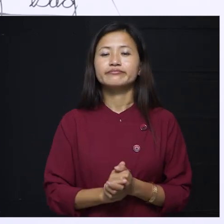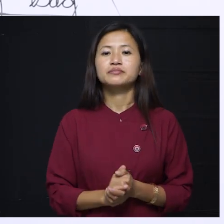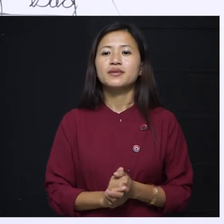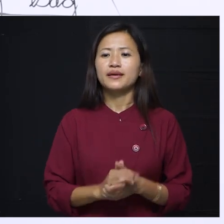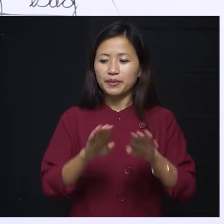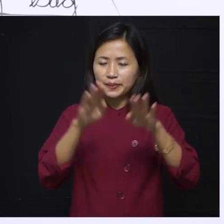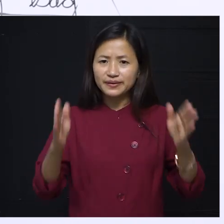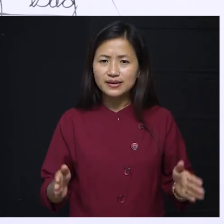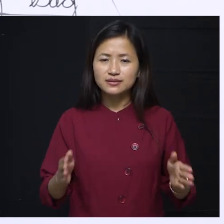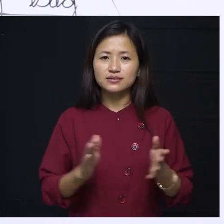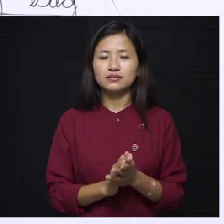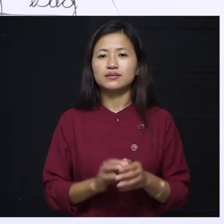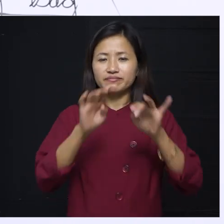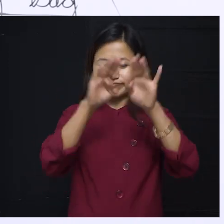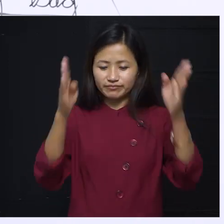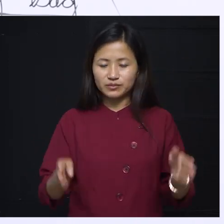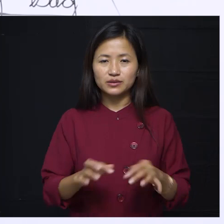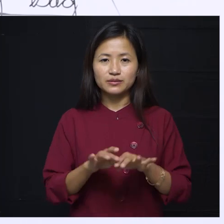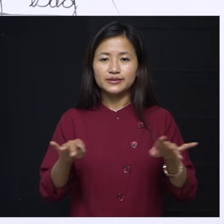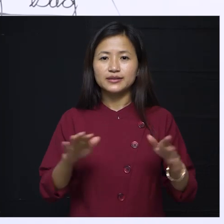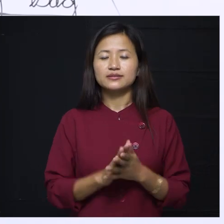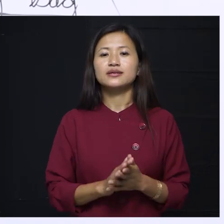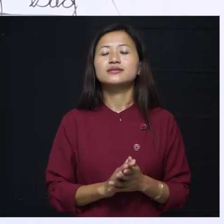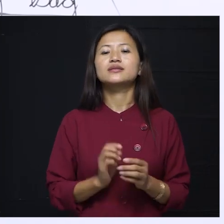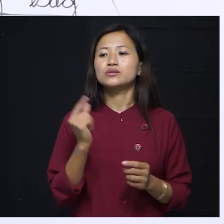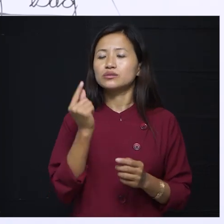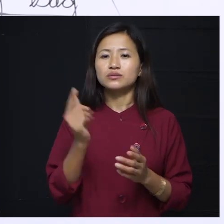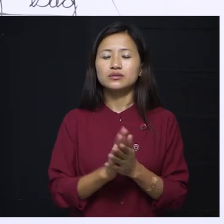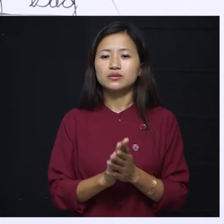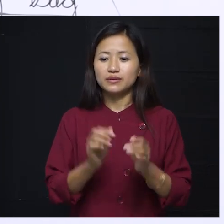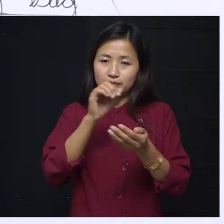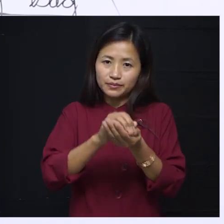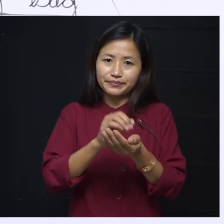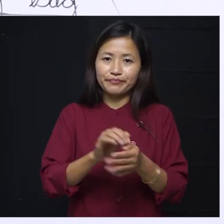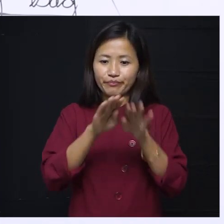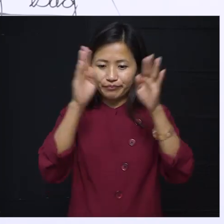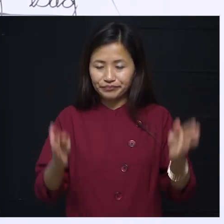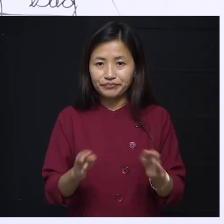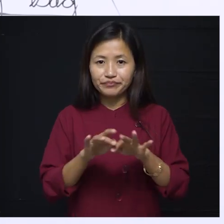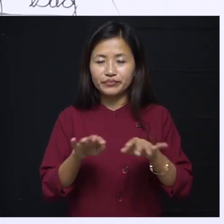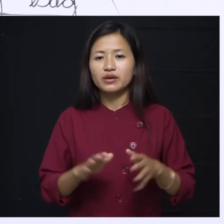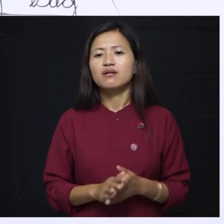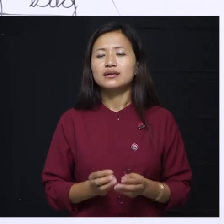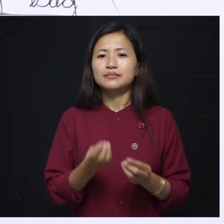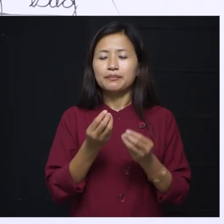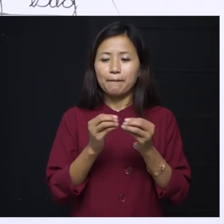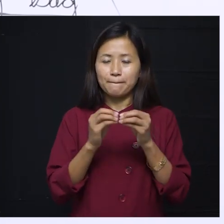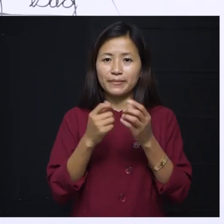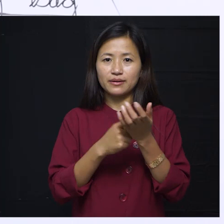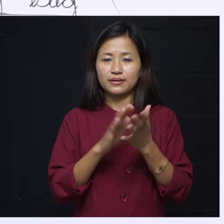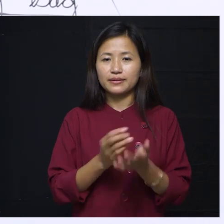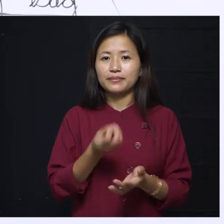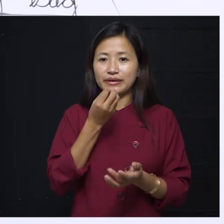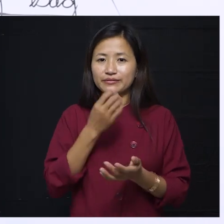a desk or computer desk. So that is the purpose for placing computer. Maybe you are using your breakfast table as a desk. So